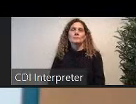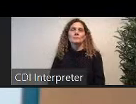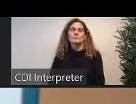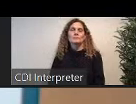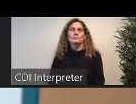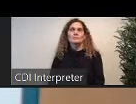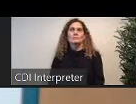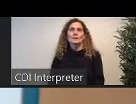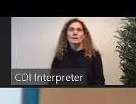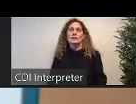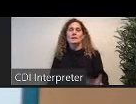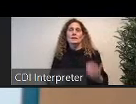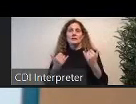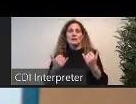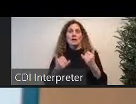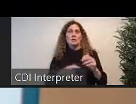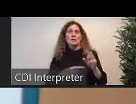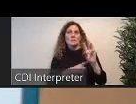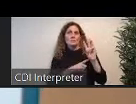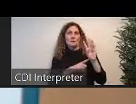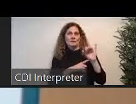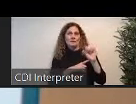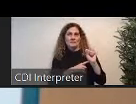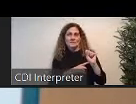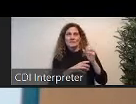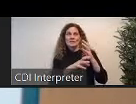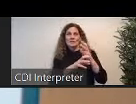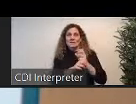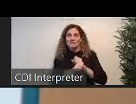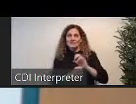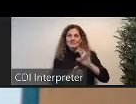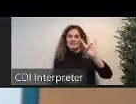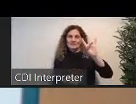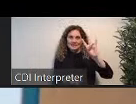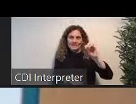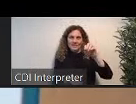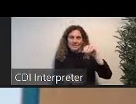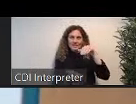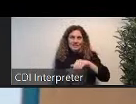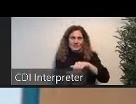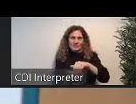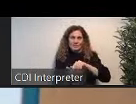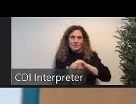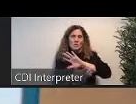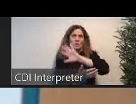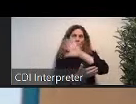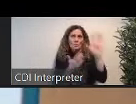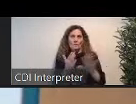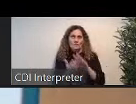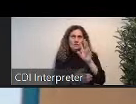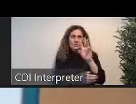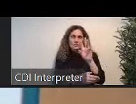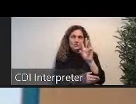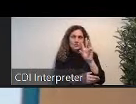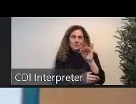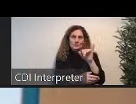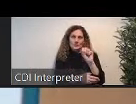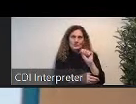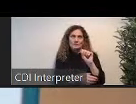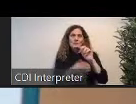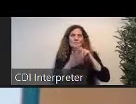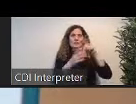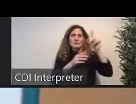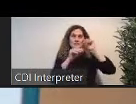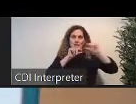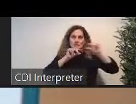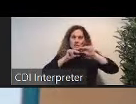approximately 70,000 doses statewide, we're challenged as community vaccinators to complete and meet